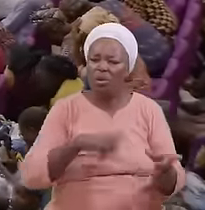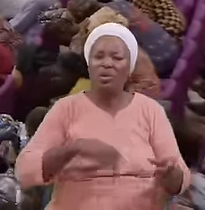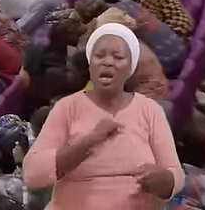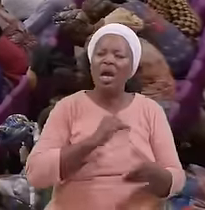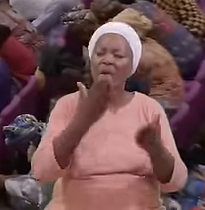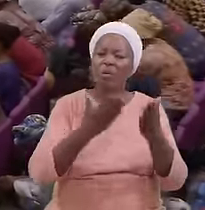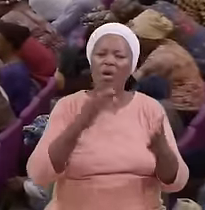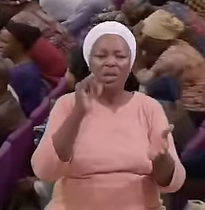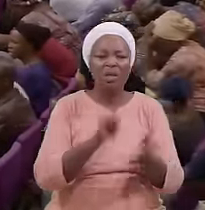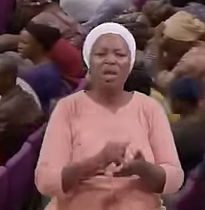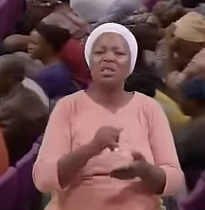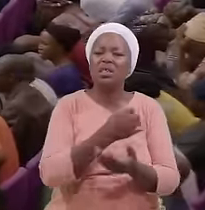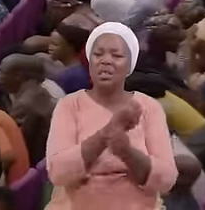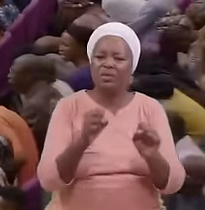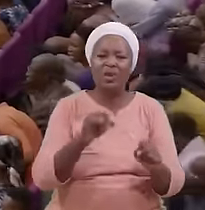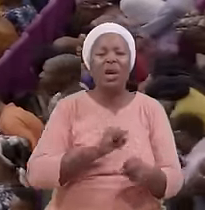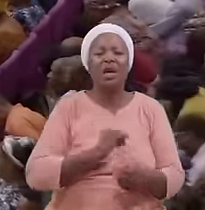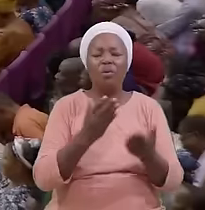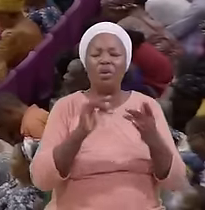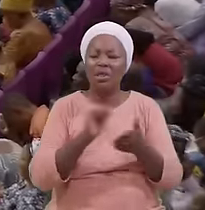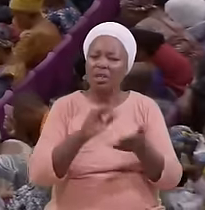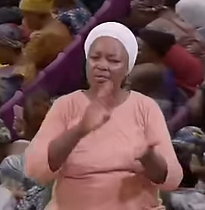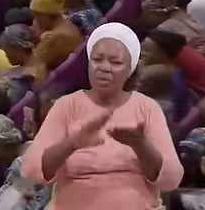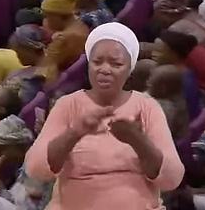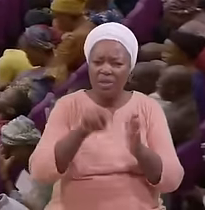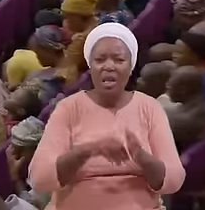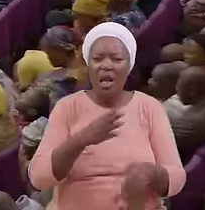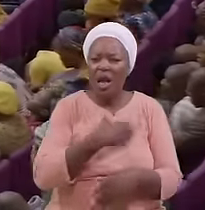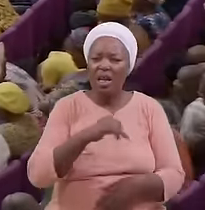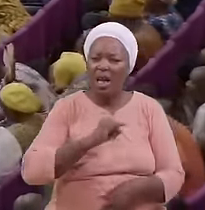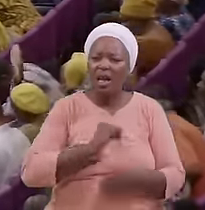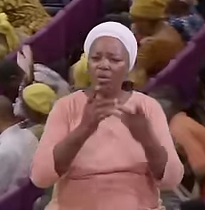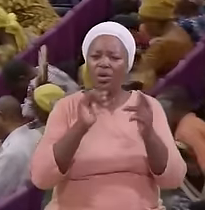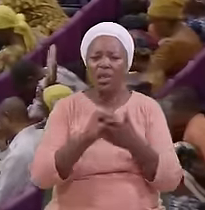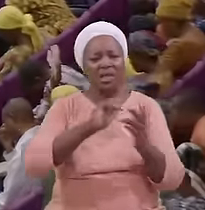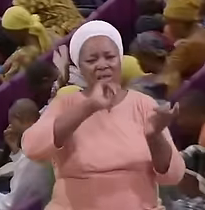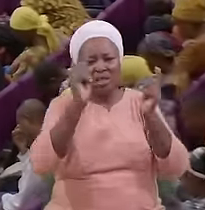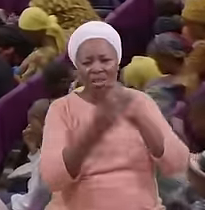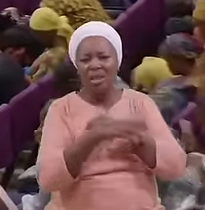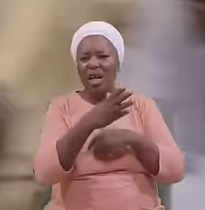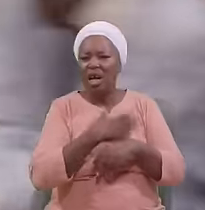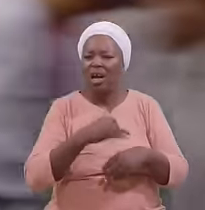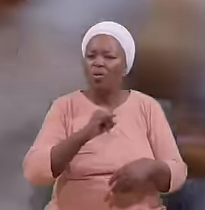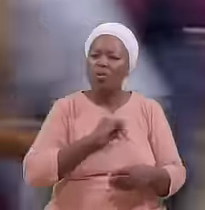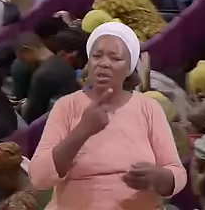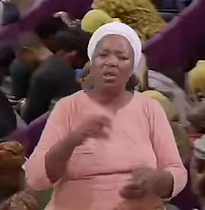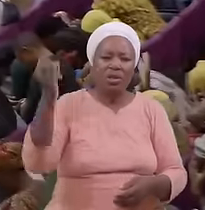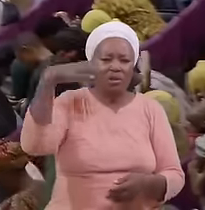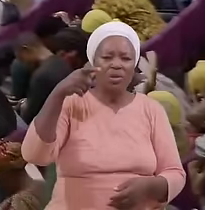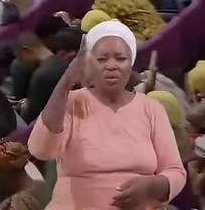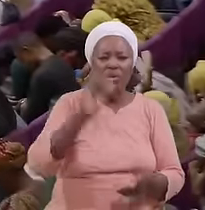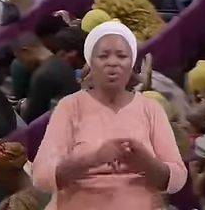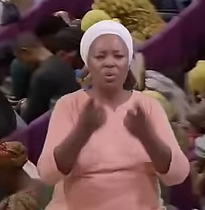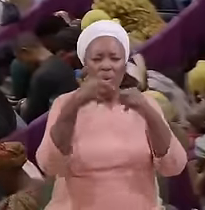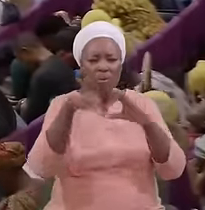I want that forgiveness. And I want that change. And I want that change. The grace of God to come into my